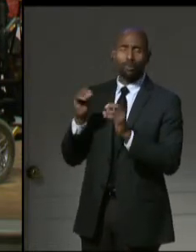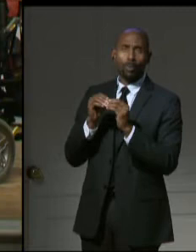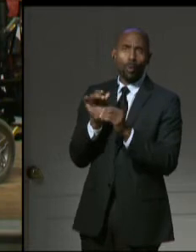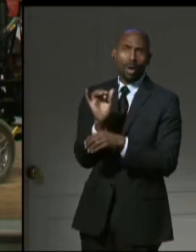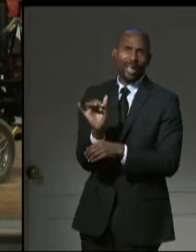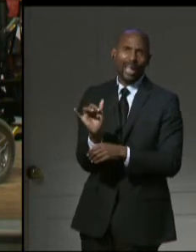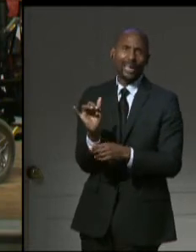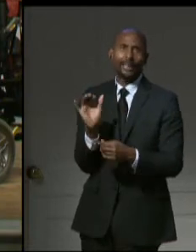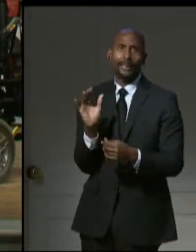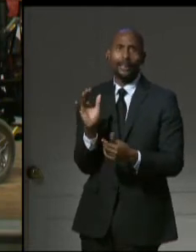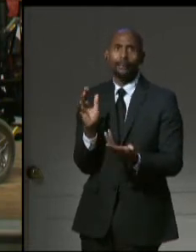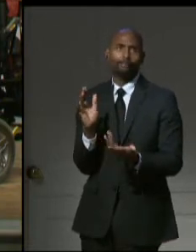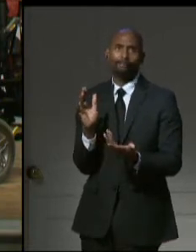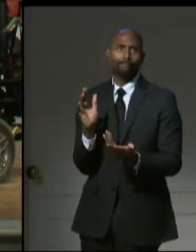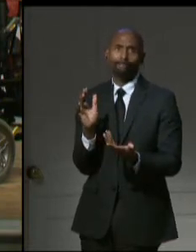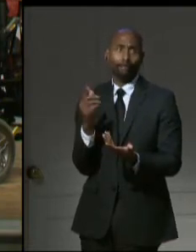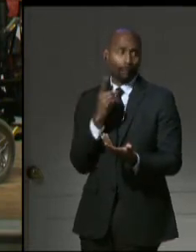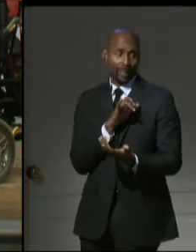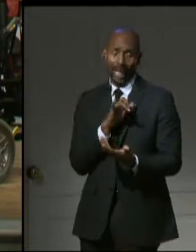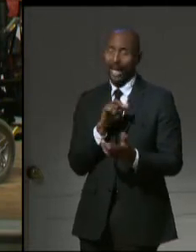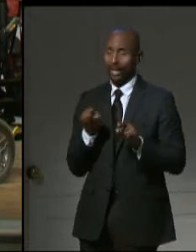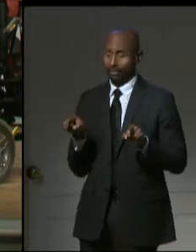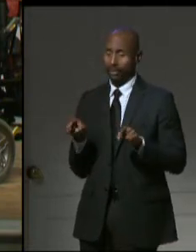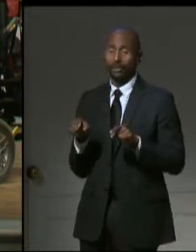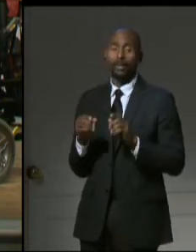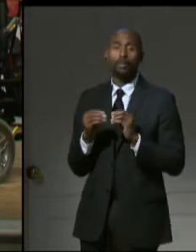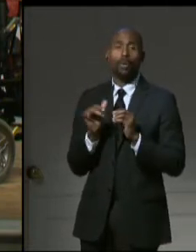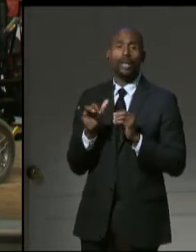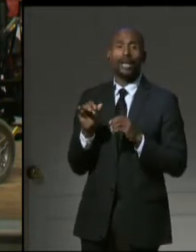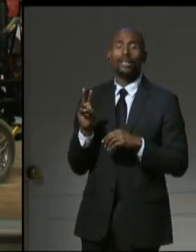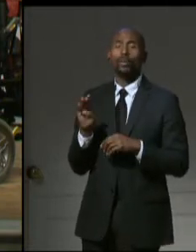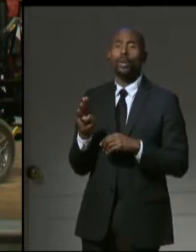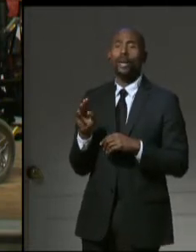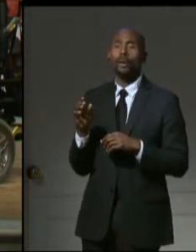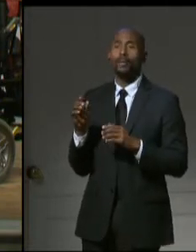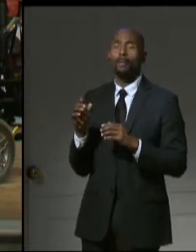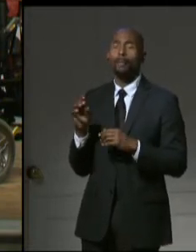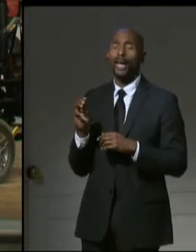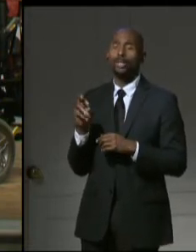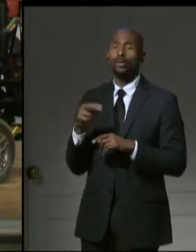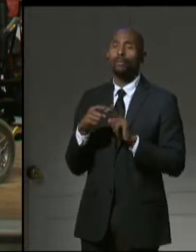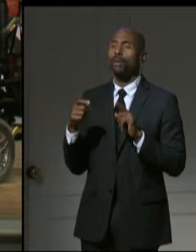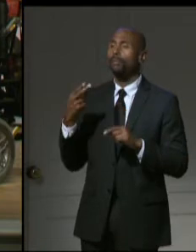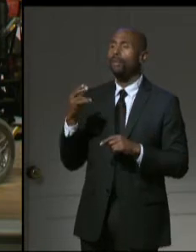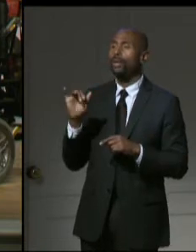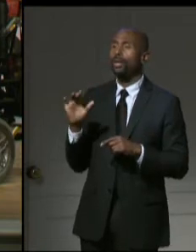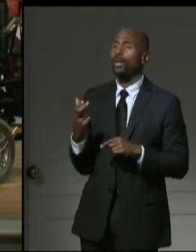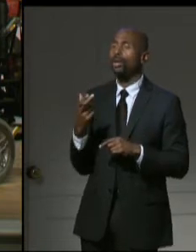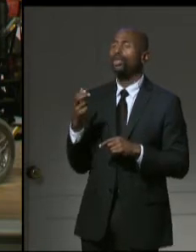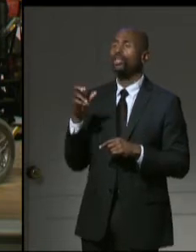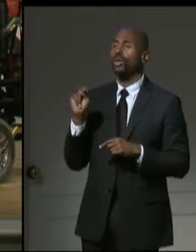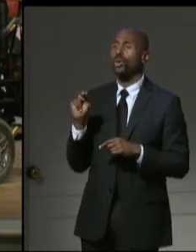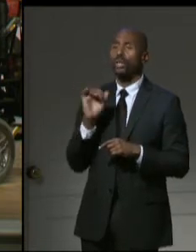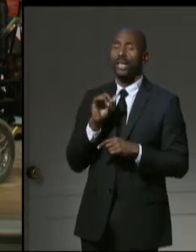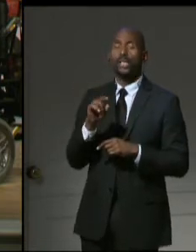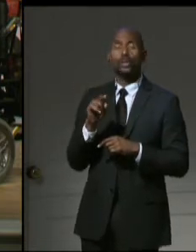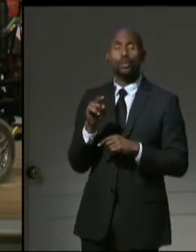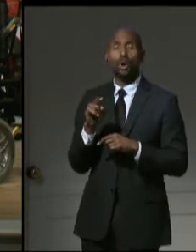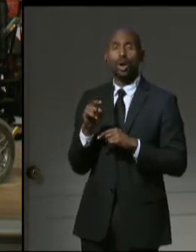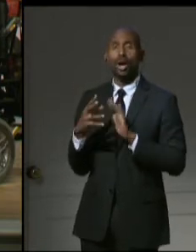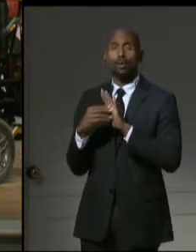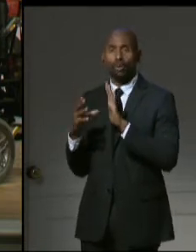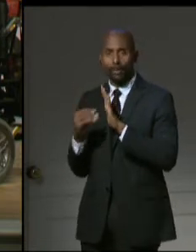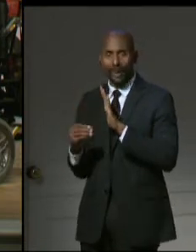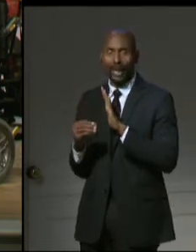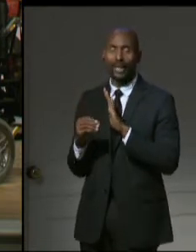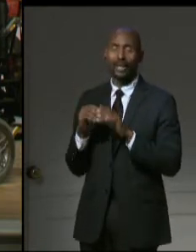like what the webmaster from Hirshhorn mentioned, that you were replicating a virtual reality of something that